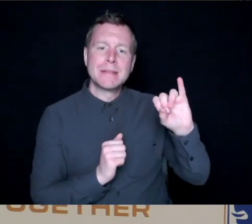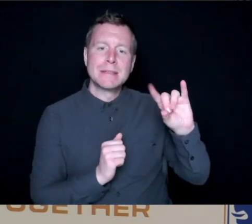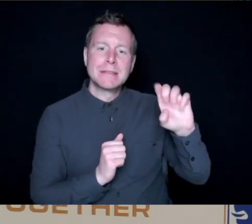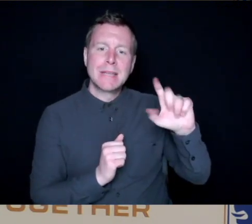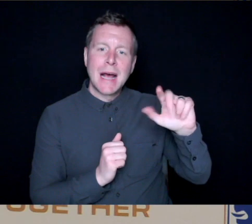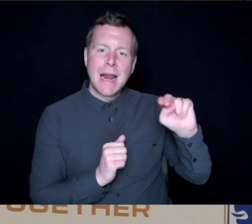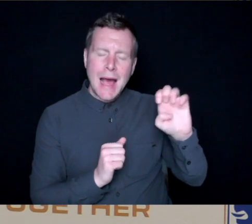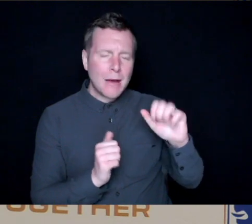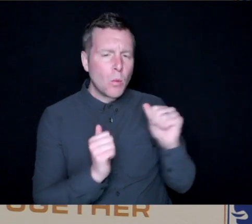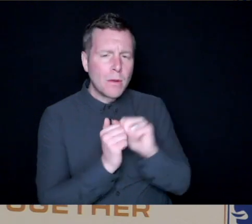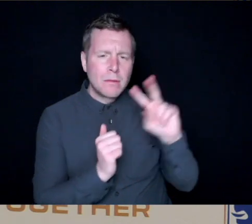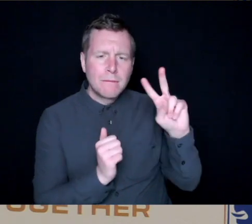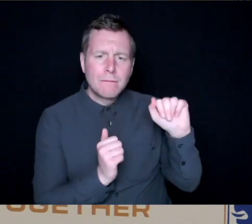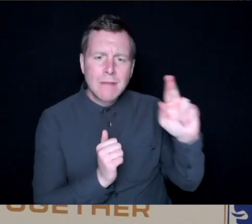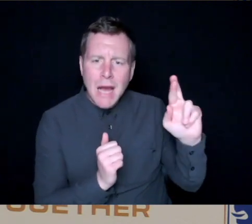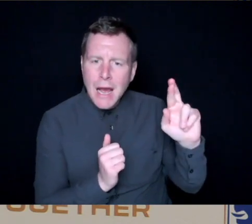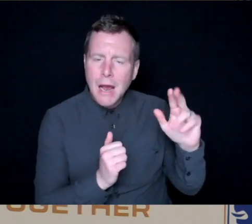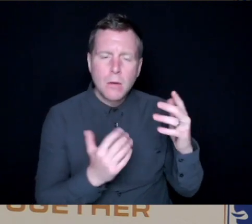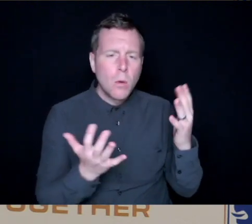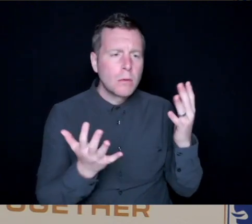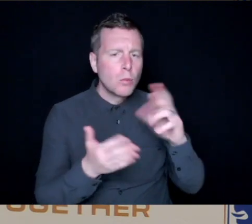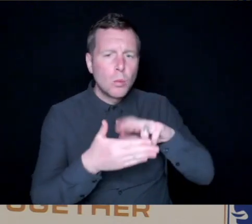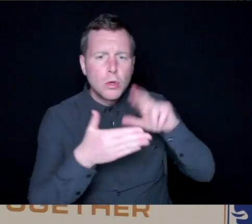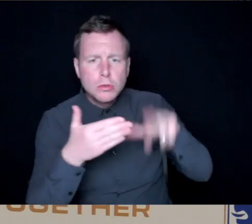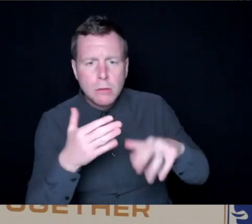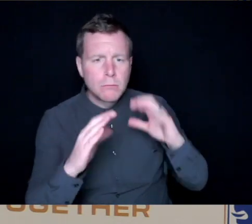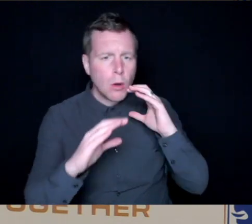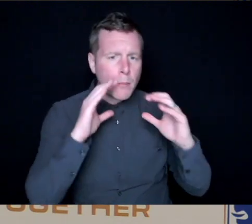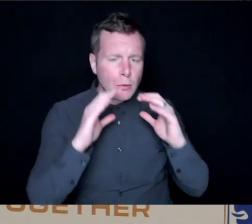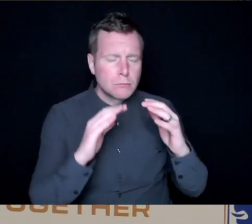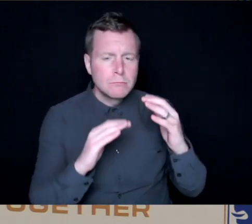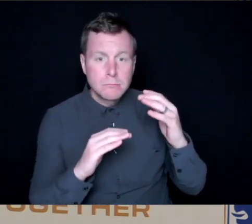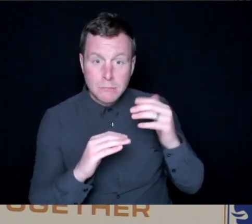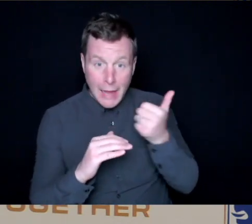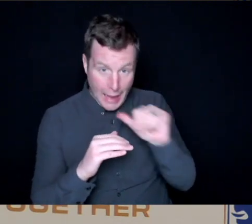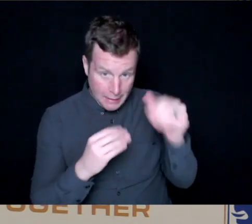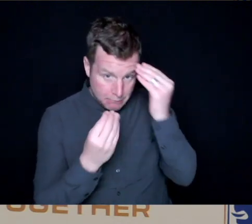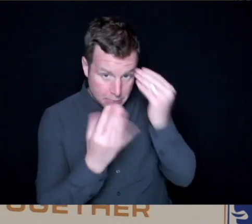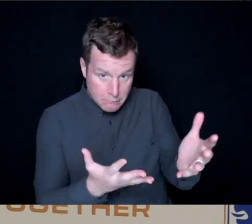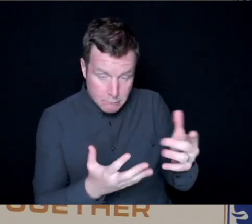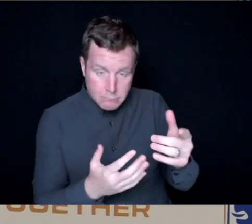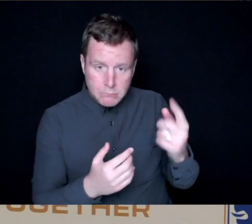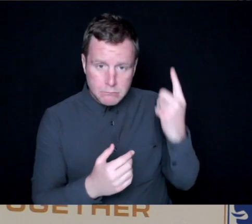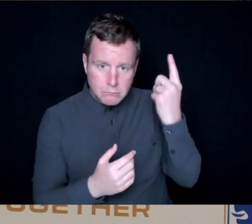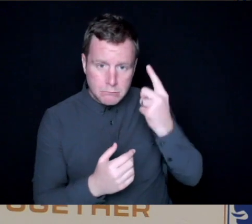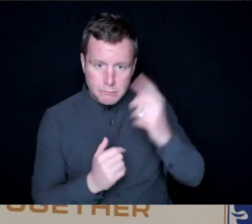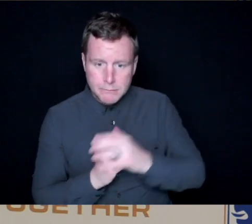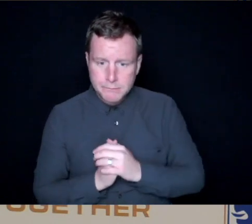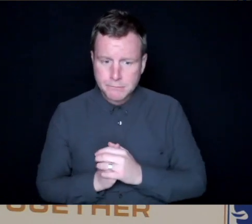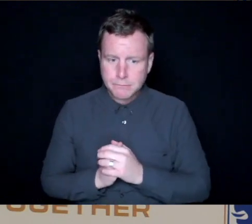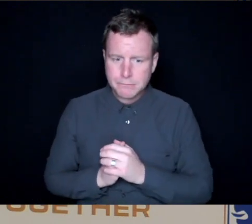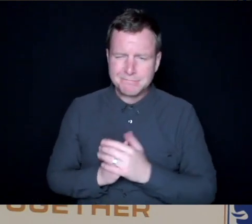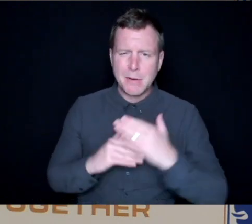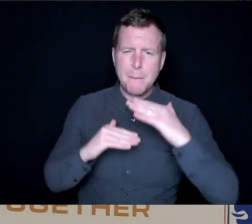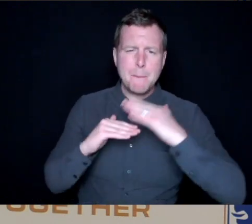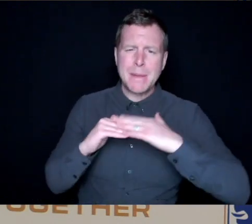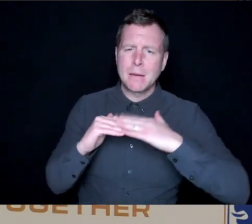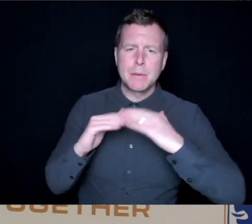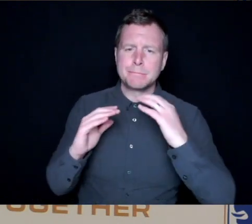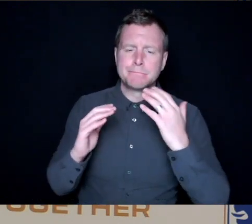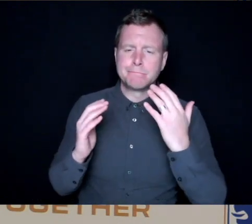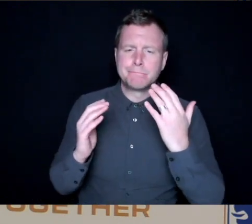there's a VAR check in terms of whether it's happening and maybe what the result is? Or why the result is what it is?